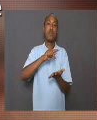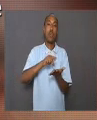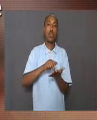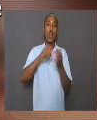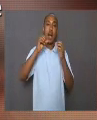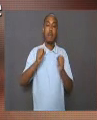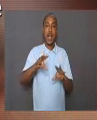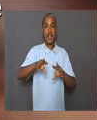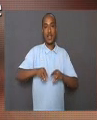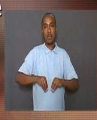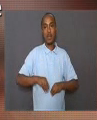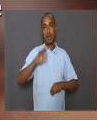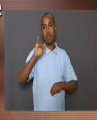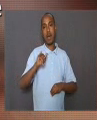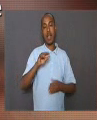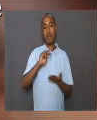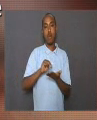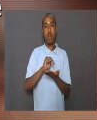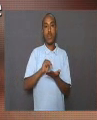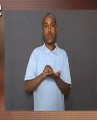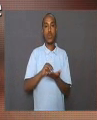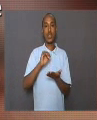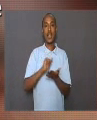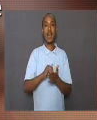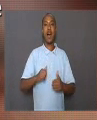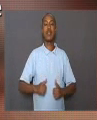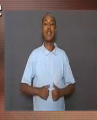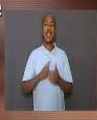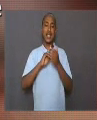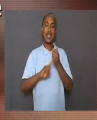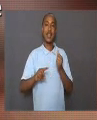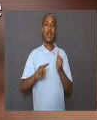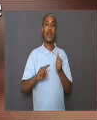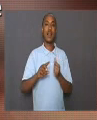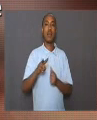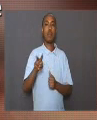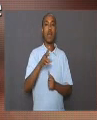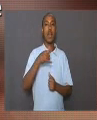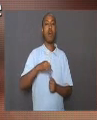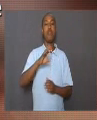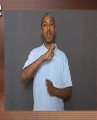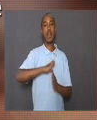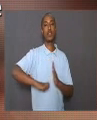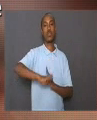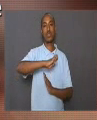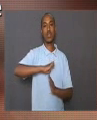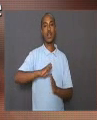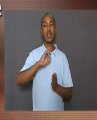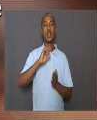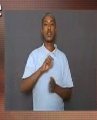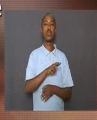The donated proton can be accepted by a molecule that has a single pair